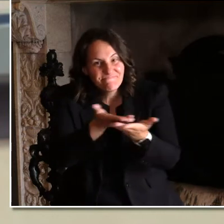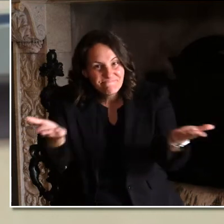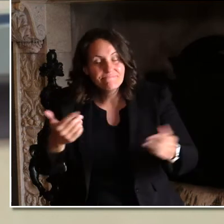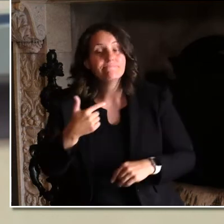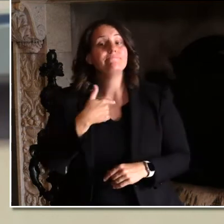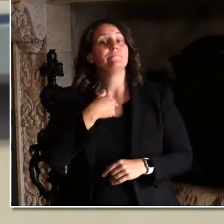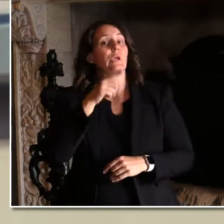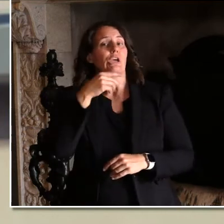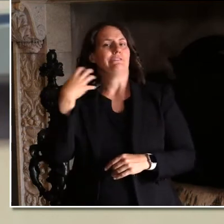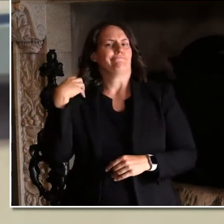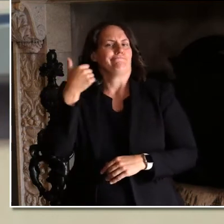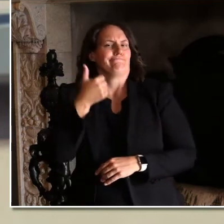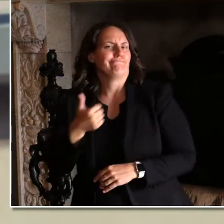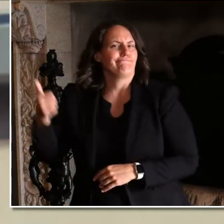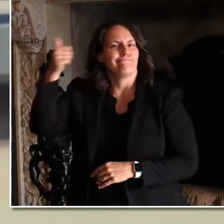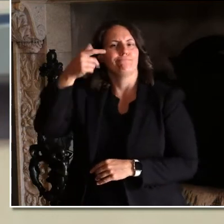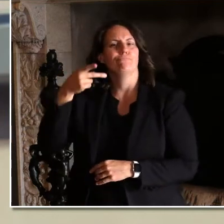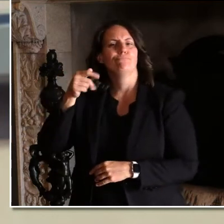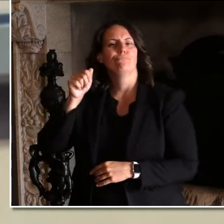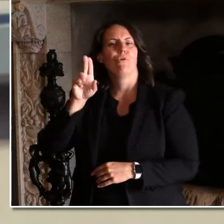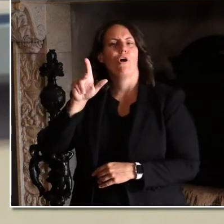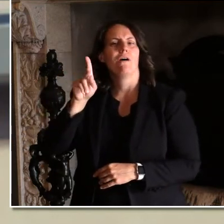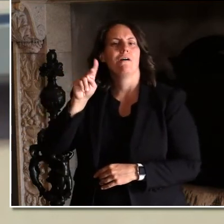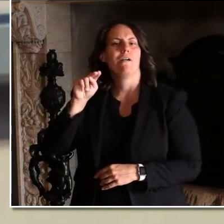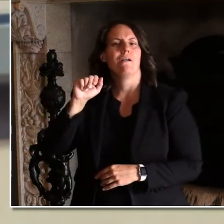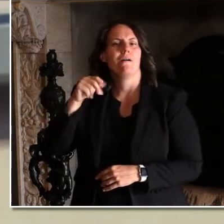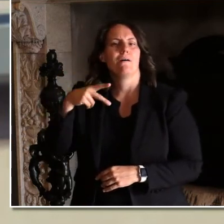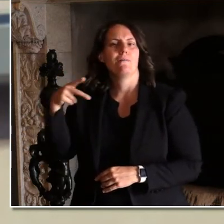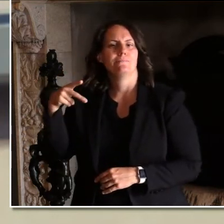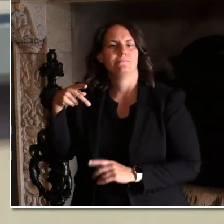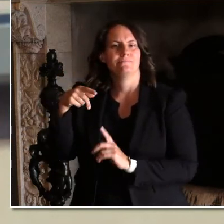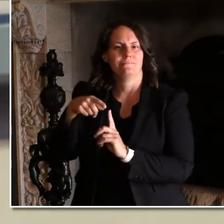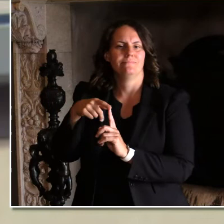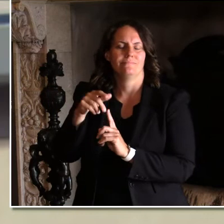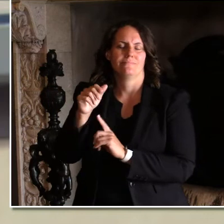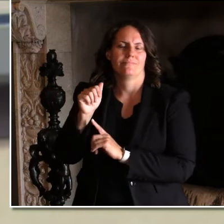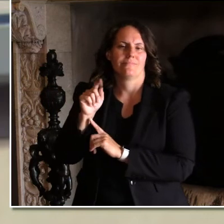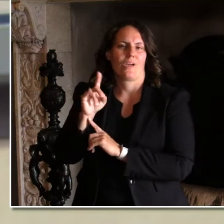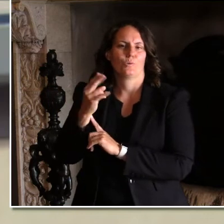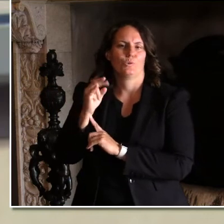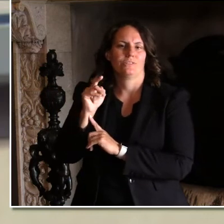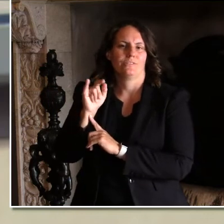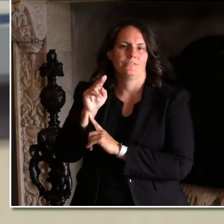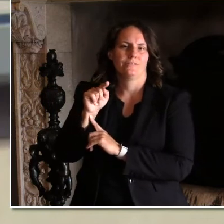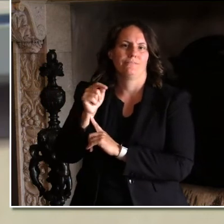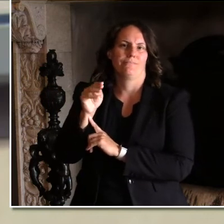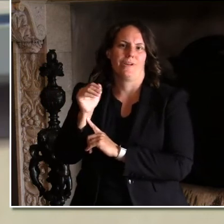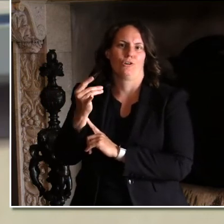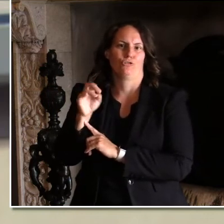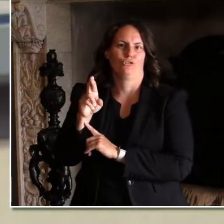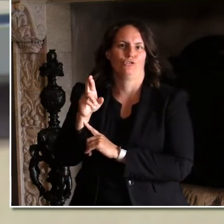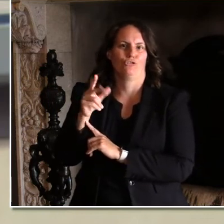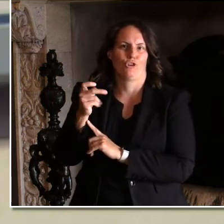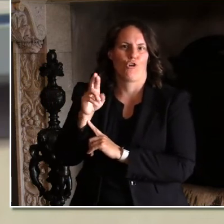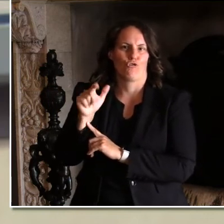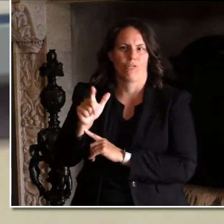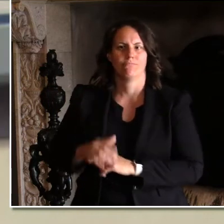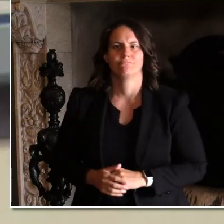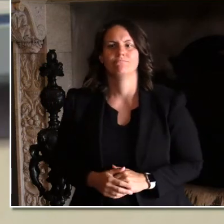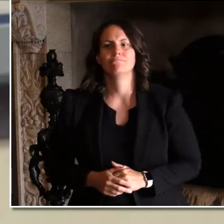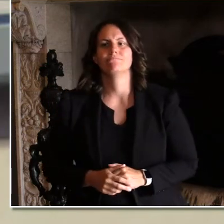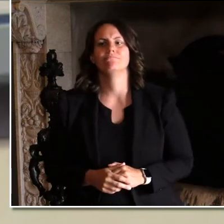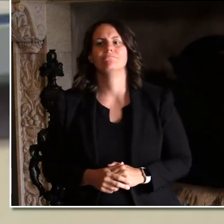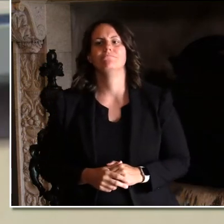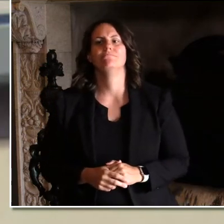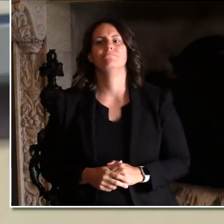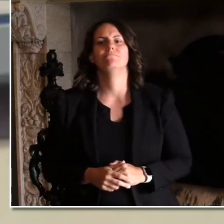General. I want to thank you for the opportunity to join this briefing today to provide an update on Wisconsin's National Guard operations as it relates to the